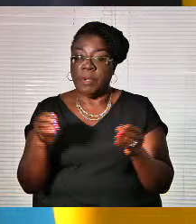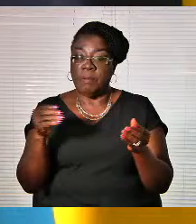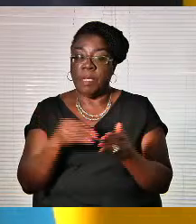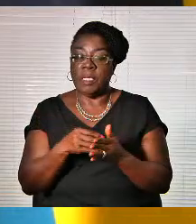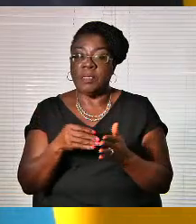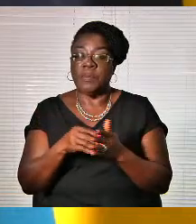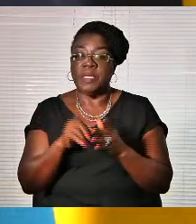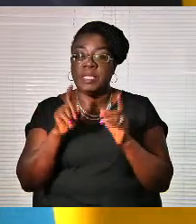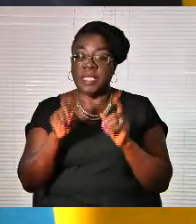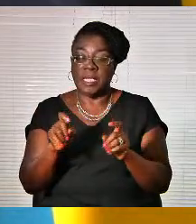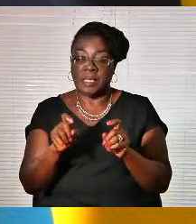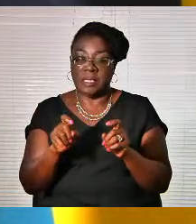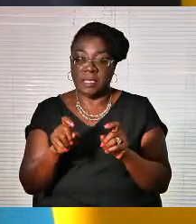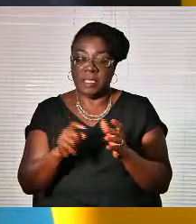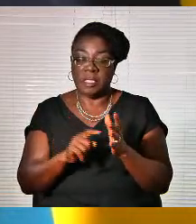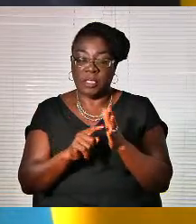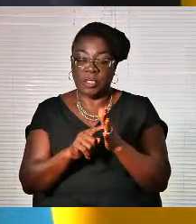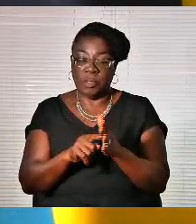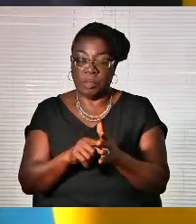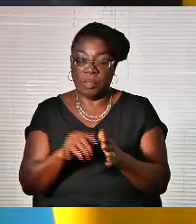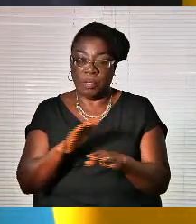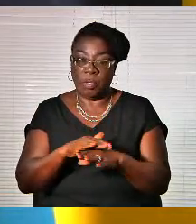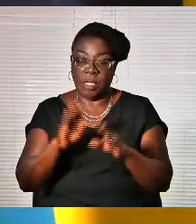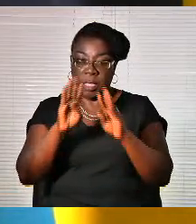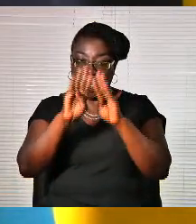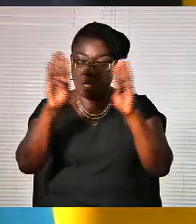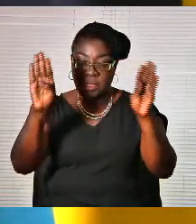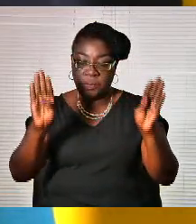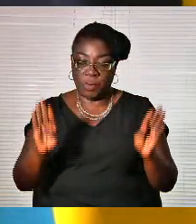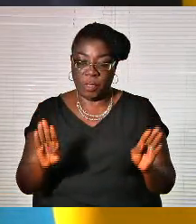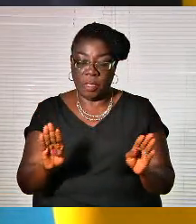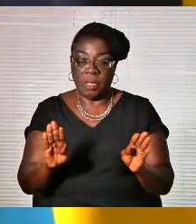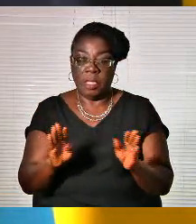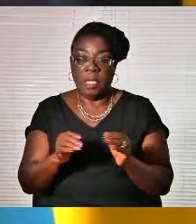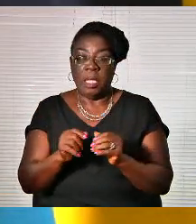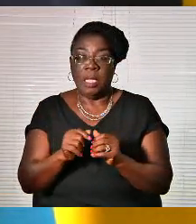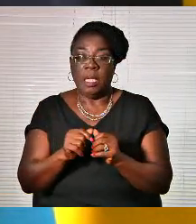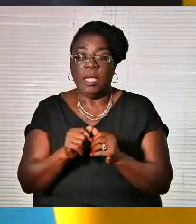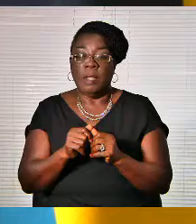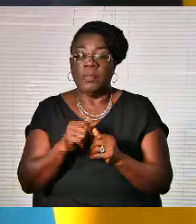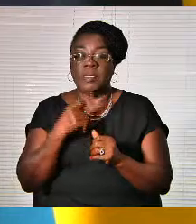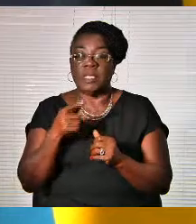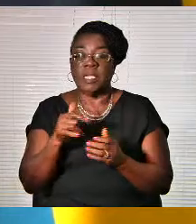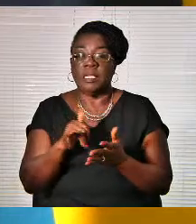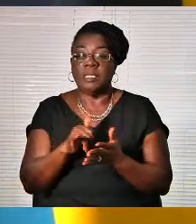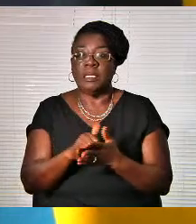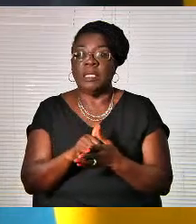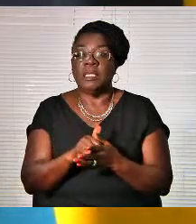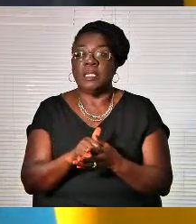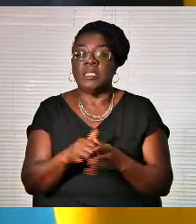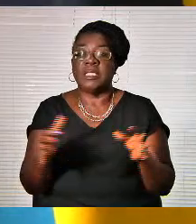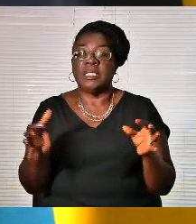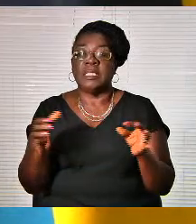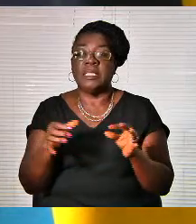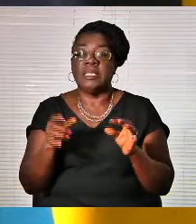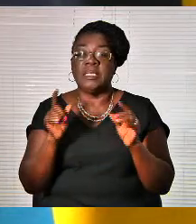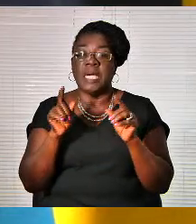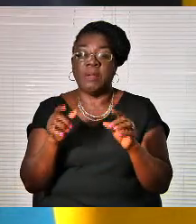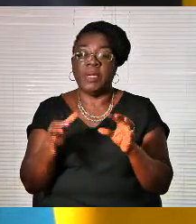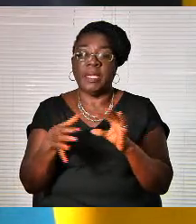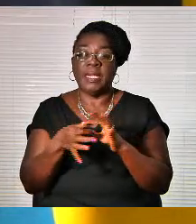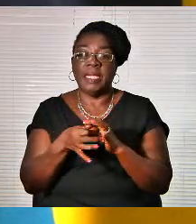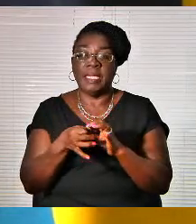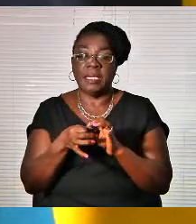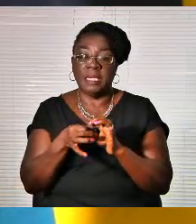upon presenting and after the period of being symptomatic. And we know that, as health officials have said, there's a direct link to testing and the discovery of